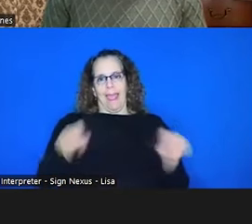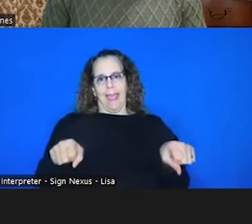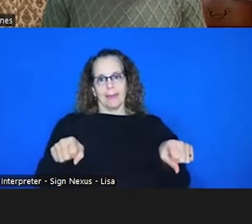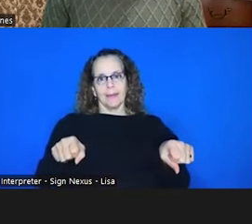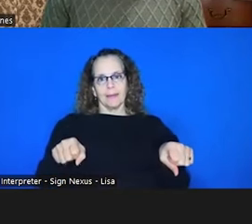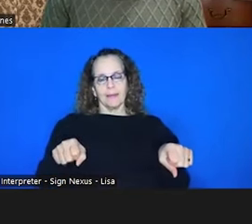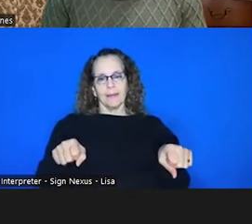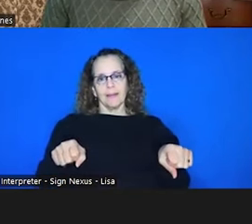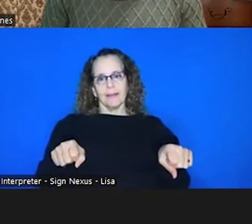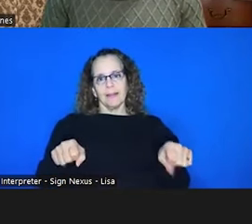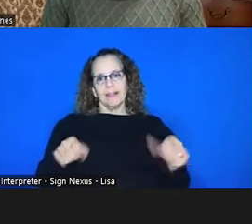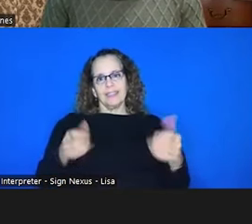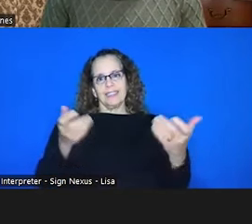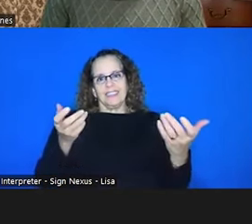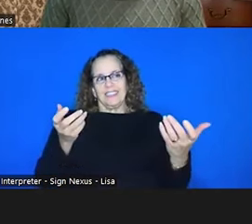That's just not the case.